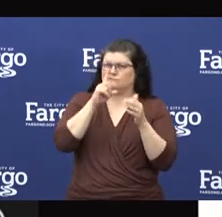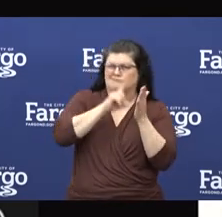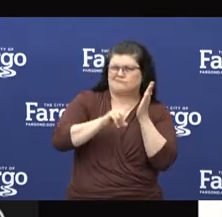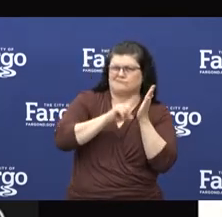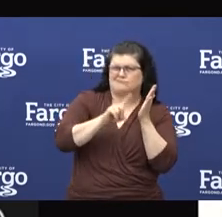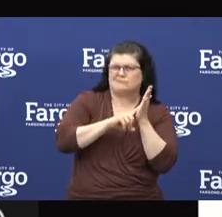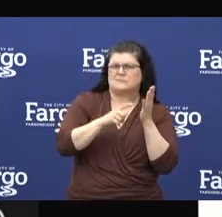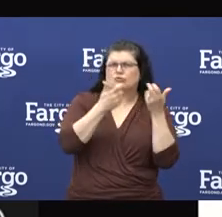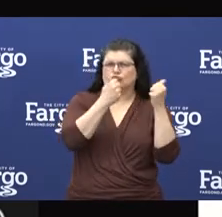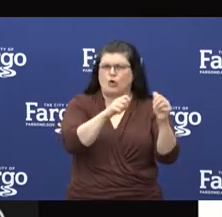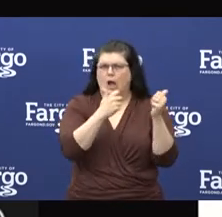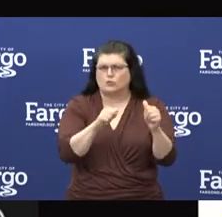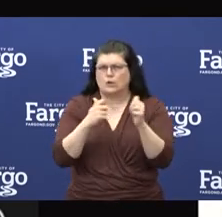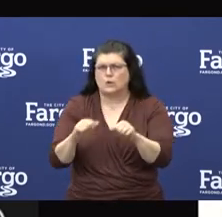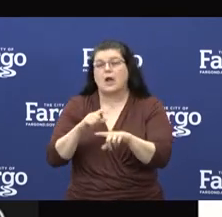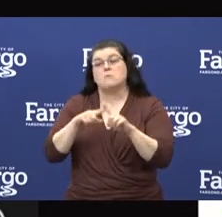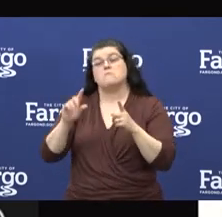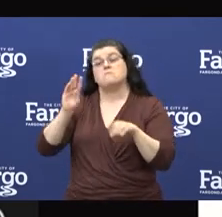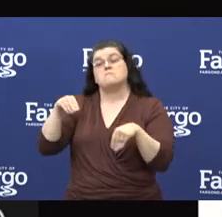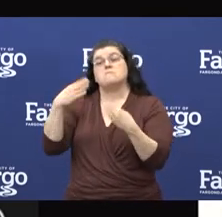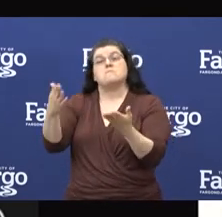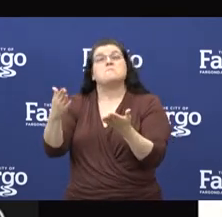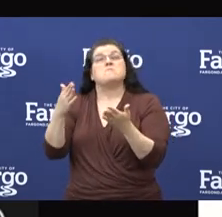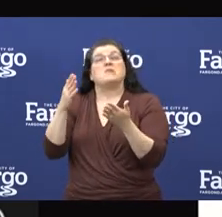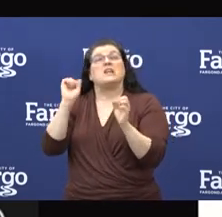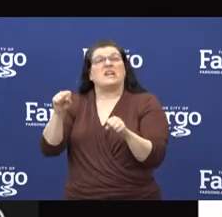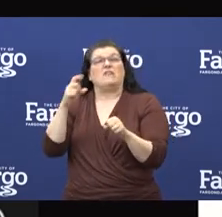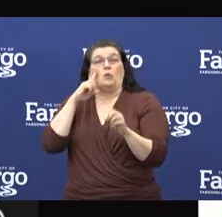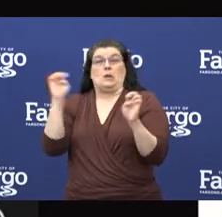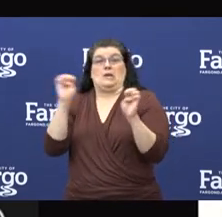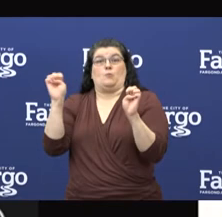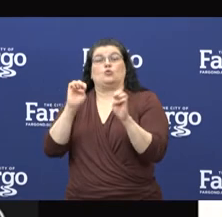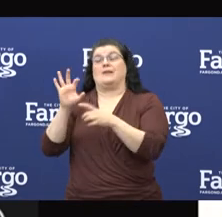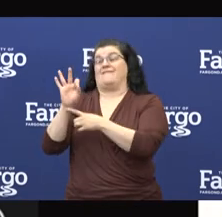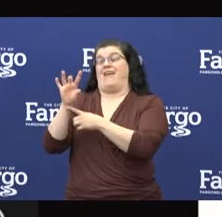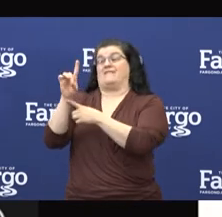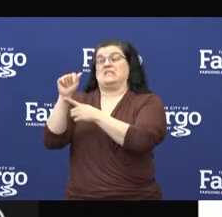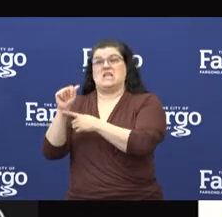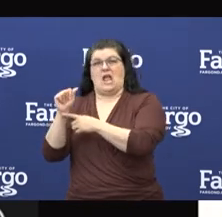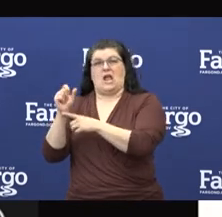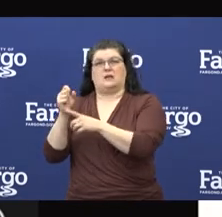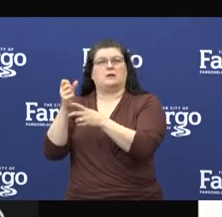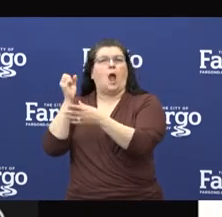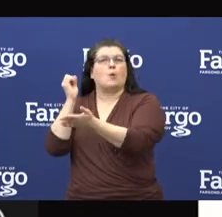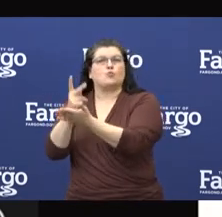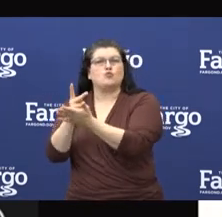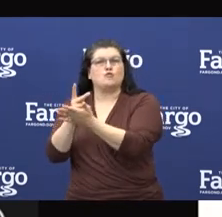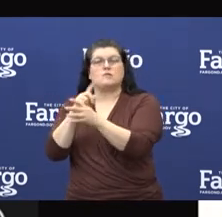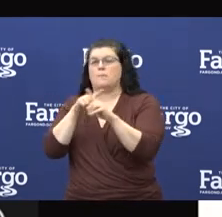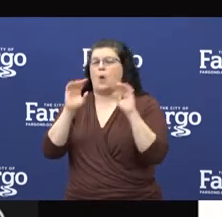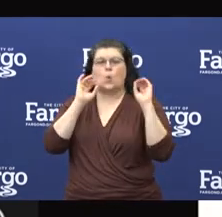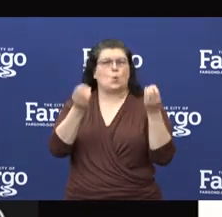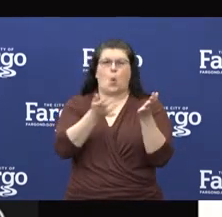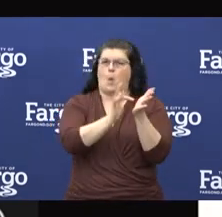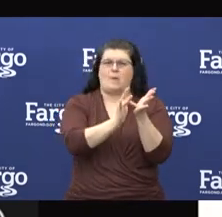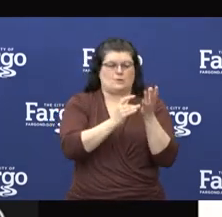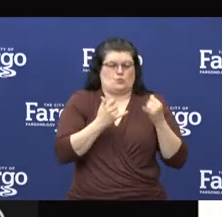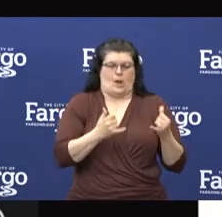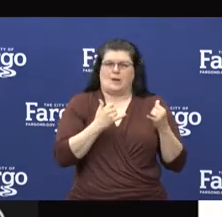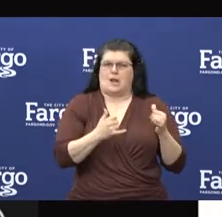been authorized as an emergency use authorization by the FDA. So again, just want to stress that there is no medication that has been